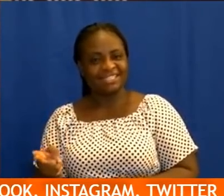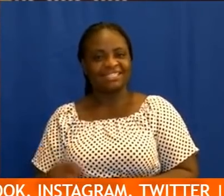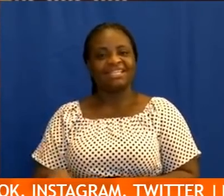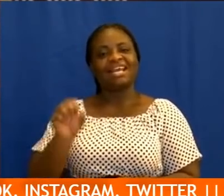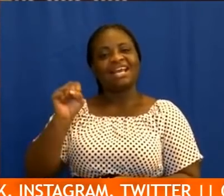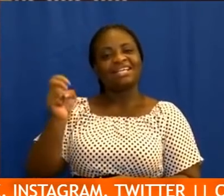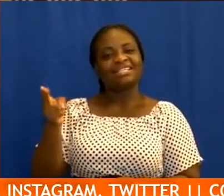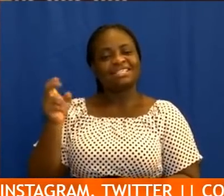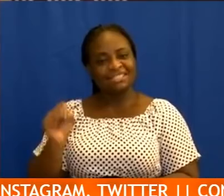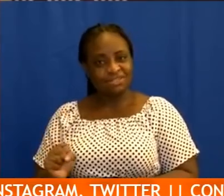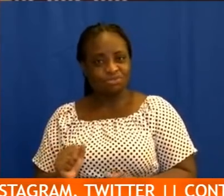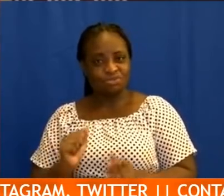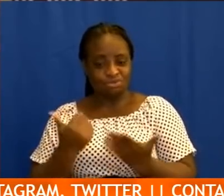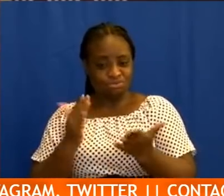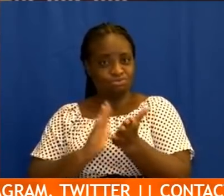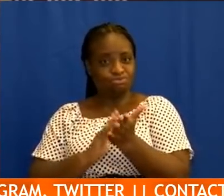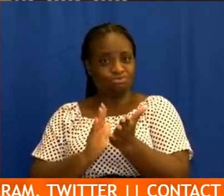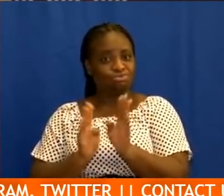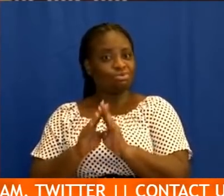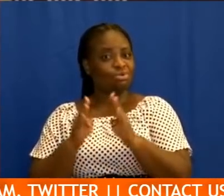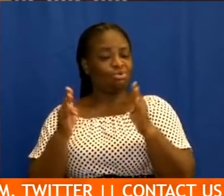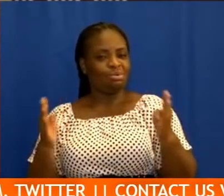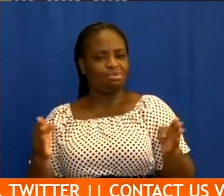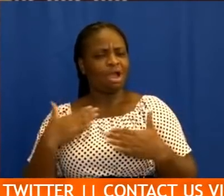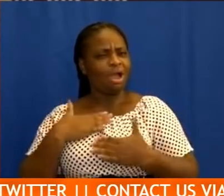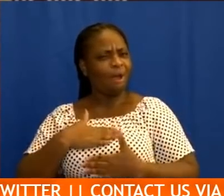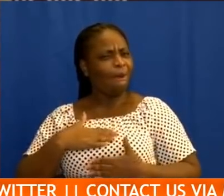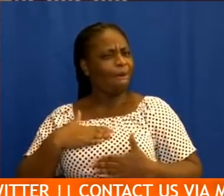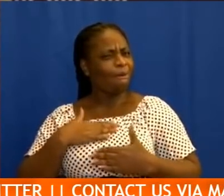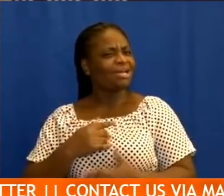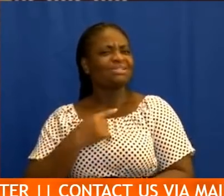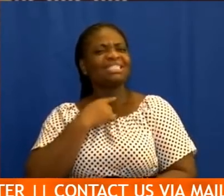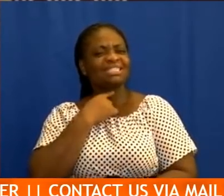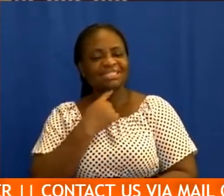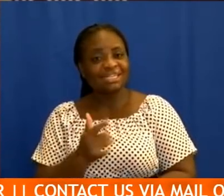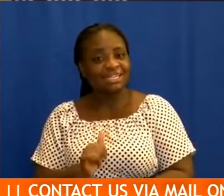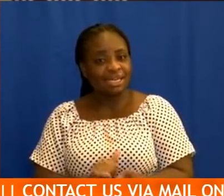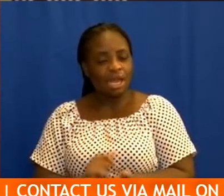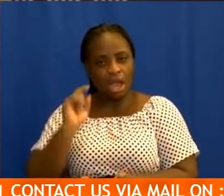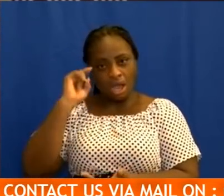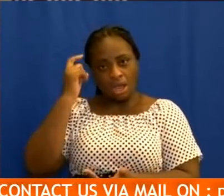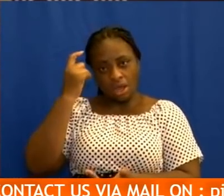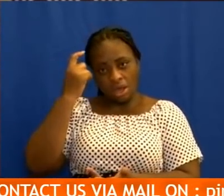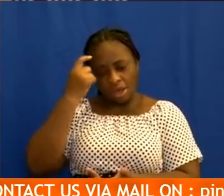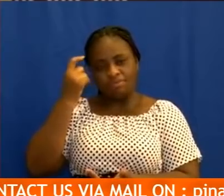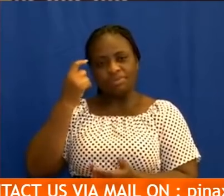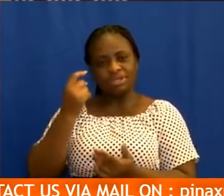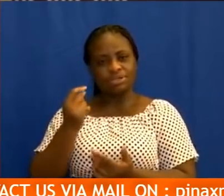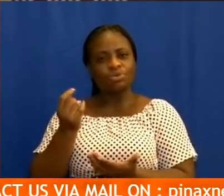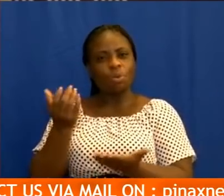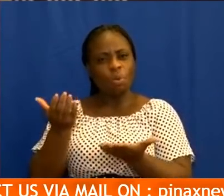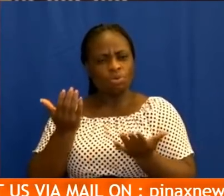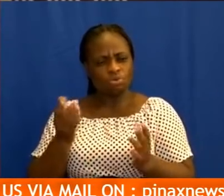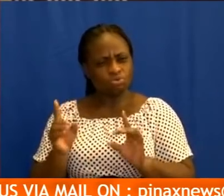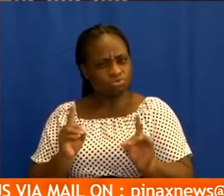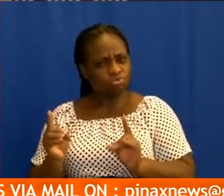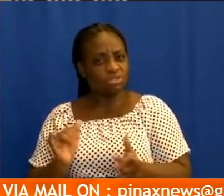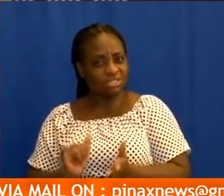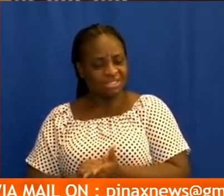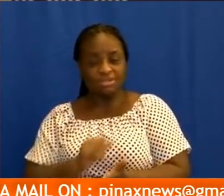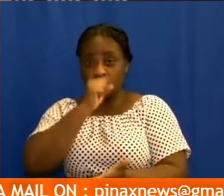SHS3 resume school from tomorrow, I wish to reiterate that government has taken the required